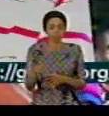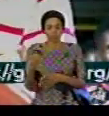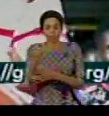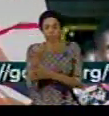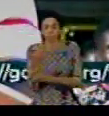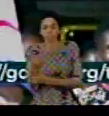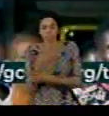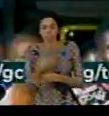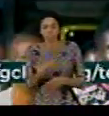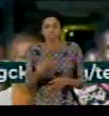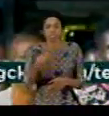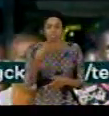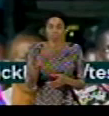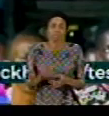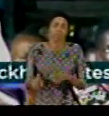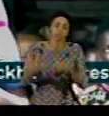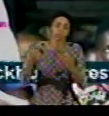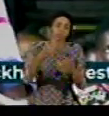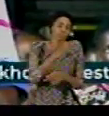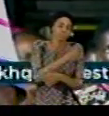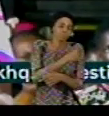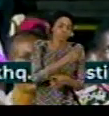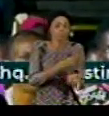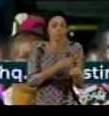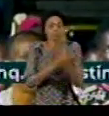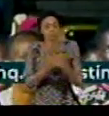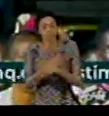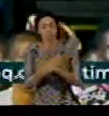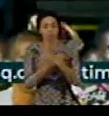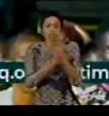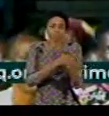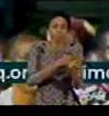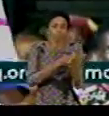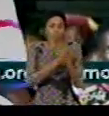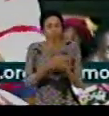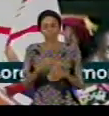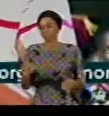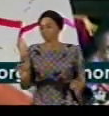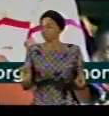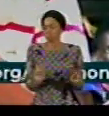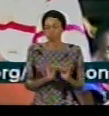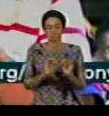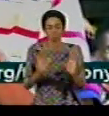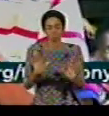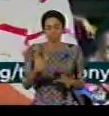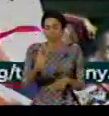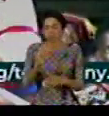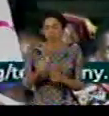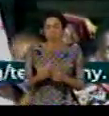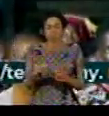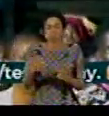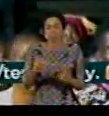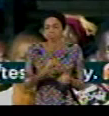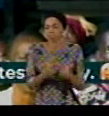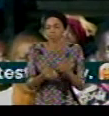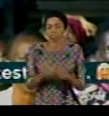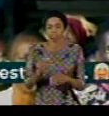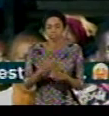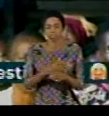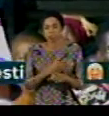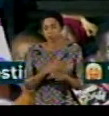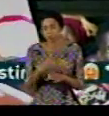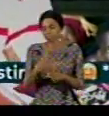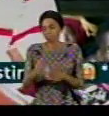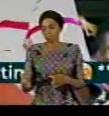he asked me to be coming and I'll be coming I'll be going there we go there Not Afraid nothing there is no change I begin to be fearful